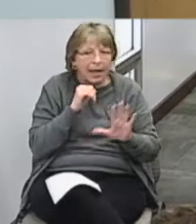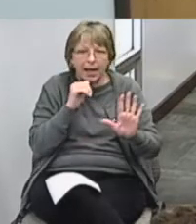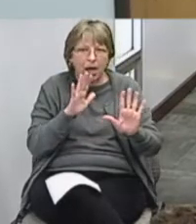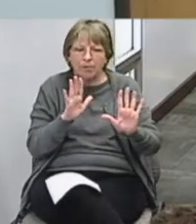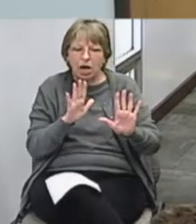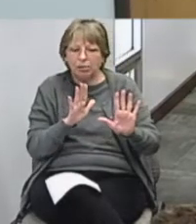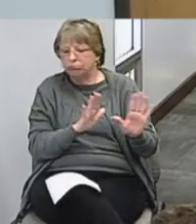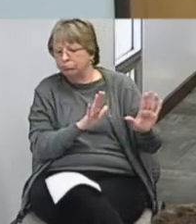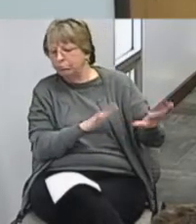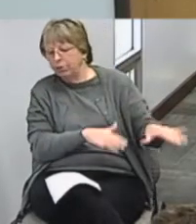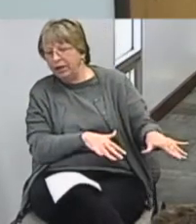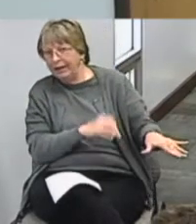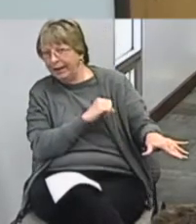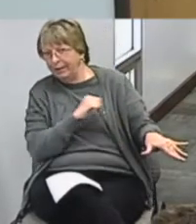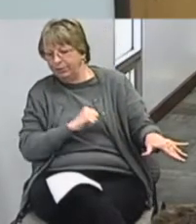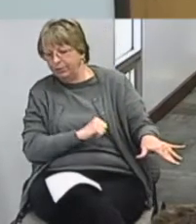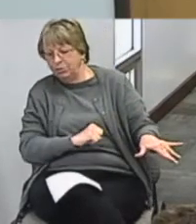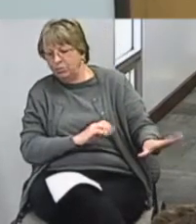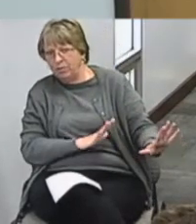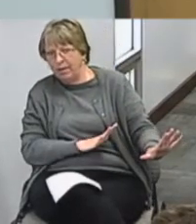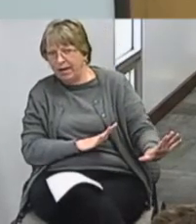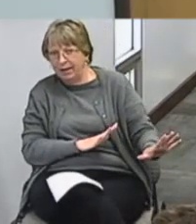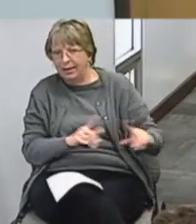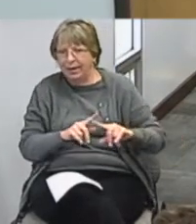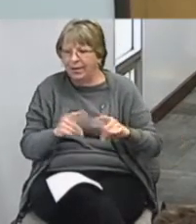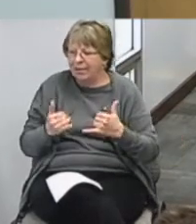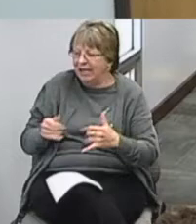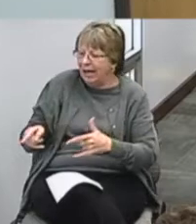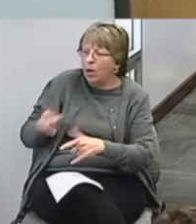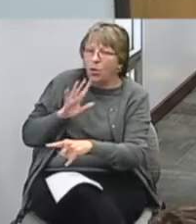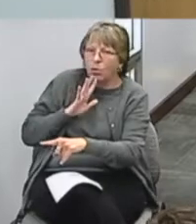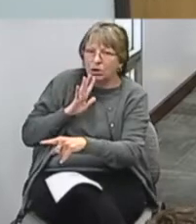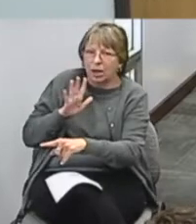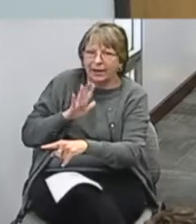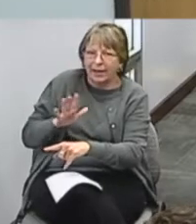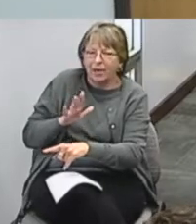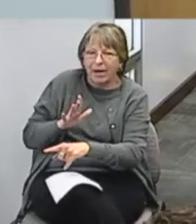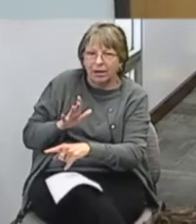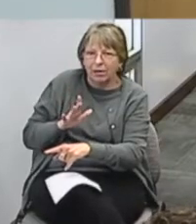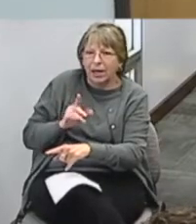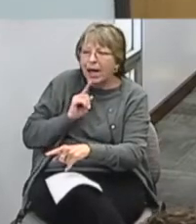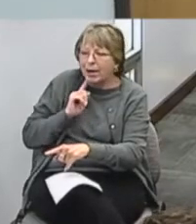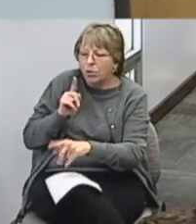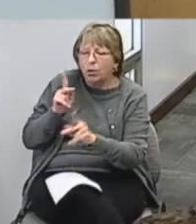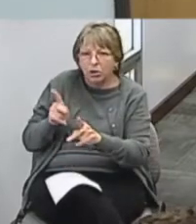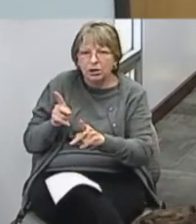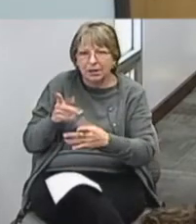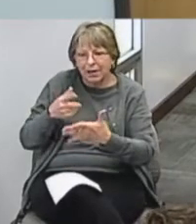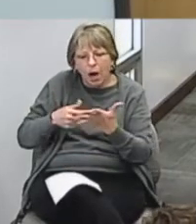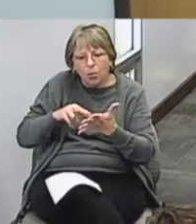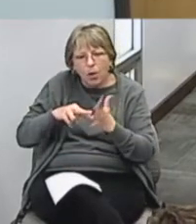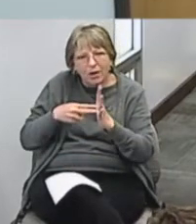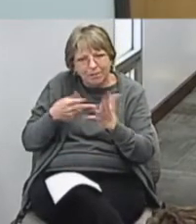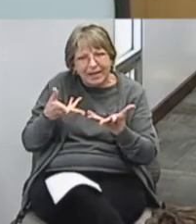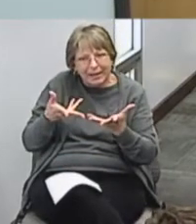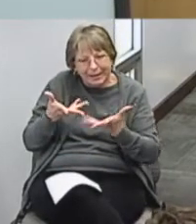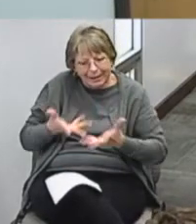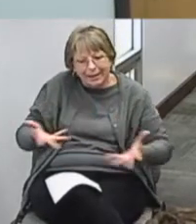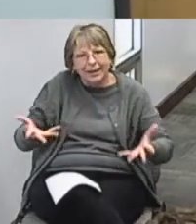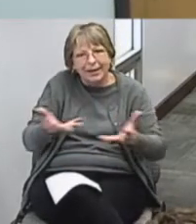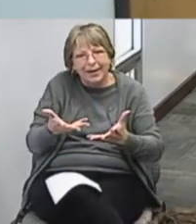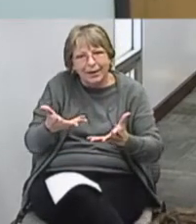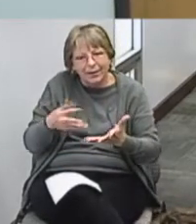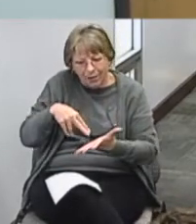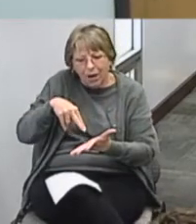downplaying Superman, the comic figure, but now we're talking about what we stand for in the Smallville group. We stand